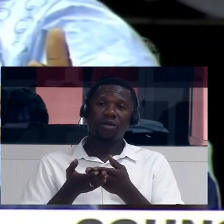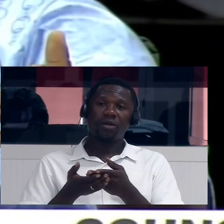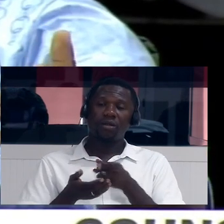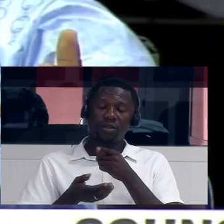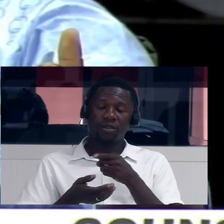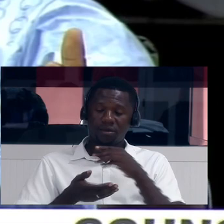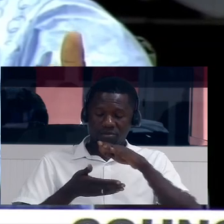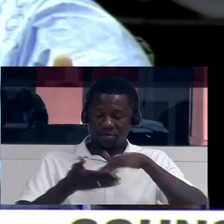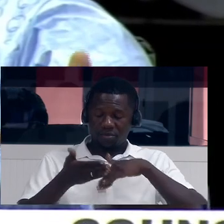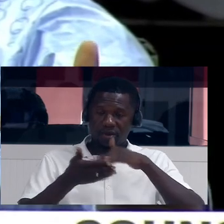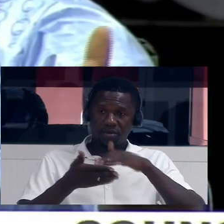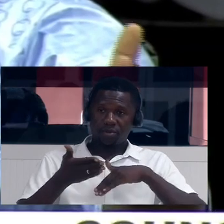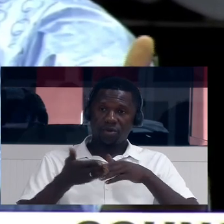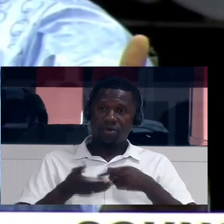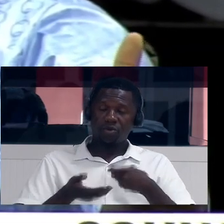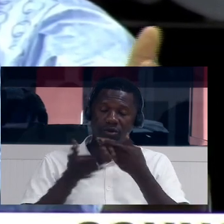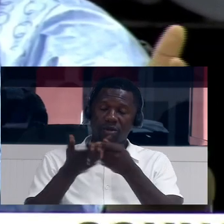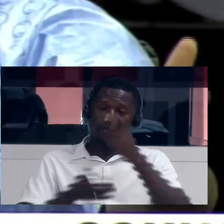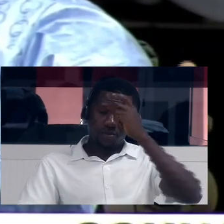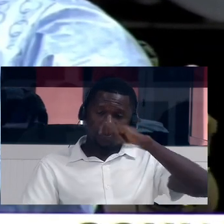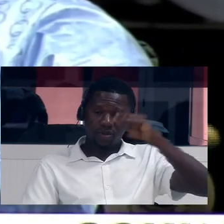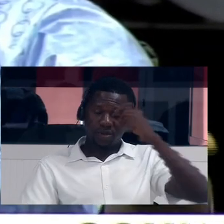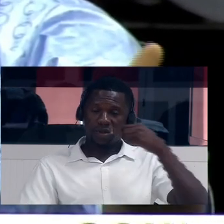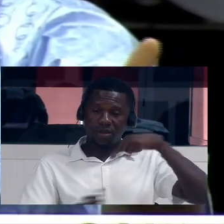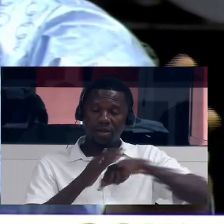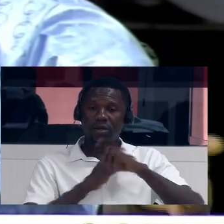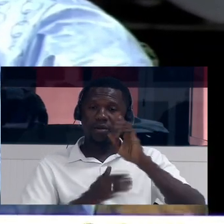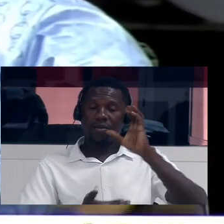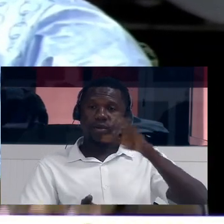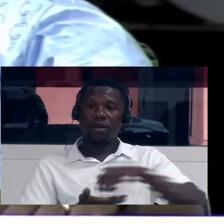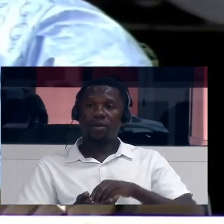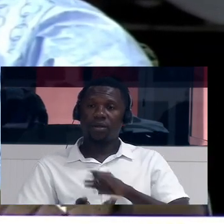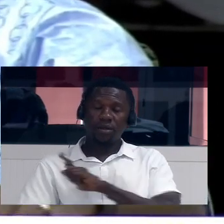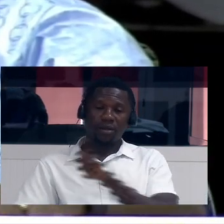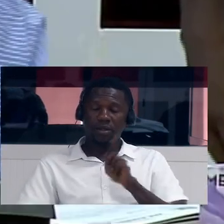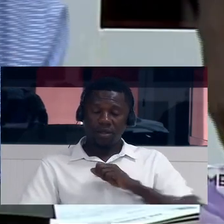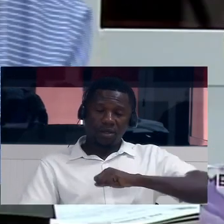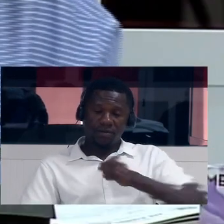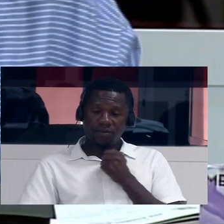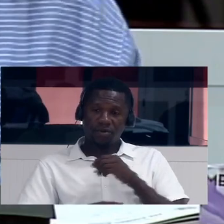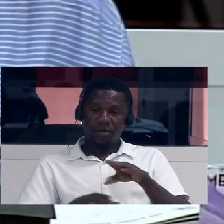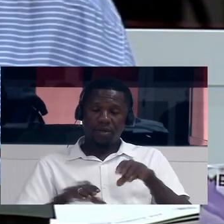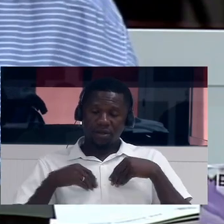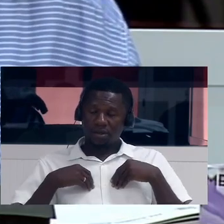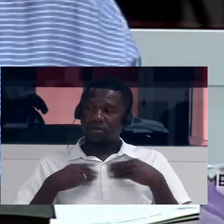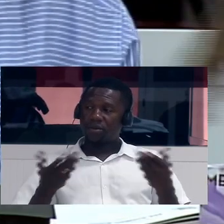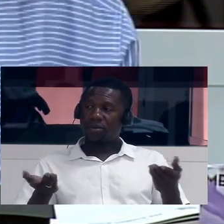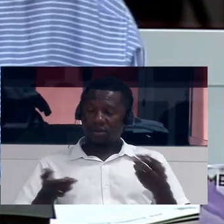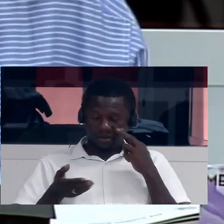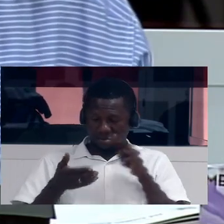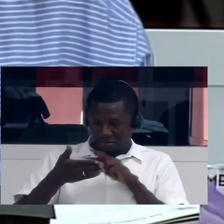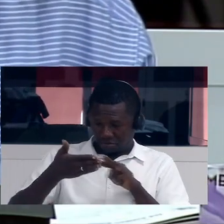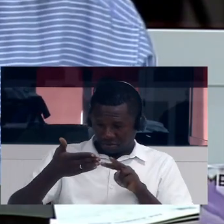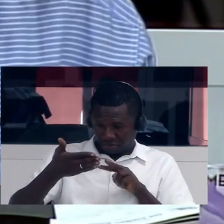this document to the police in Banjul. They refused to accept it. Take a look at it.